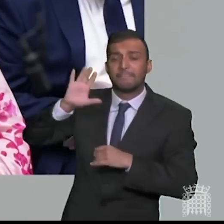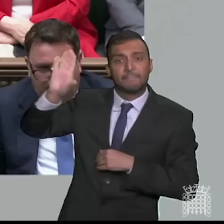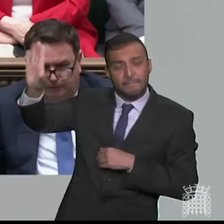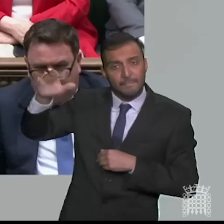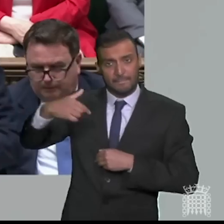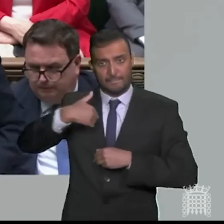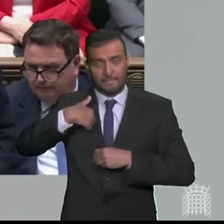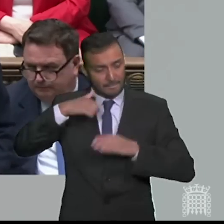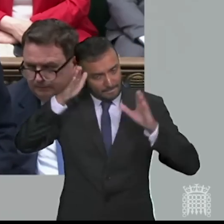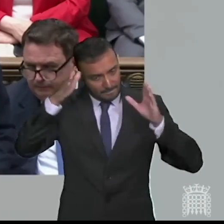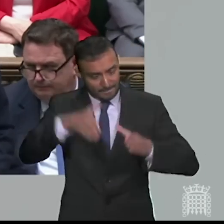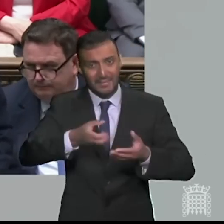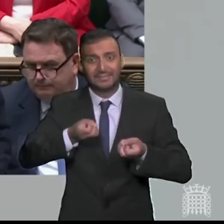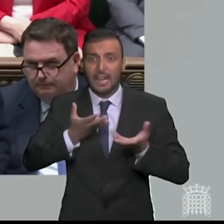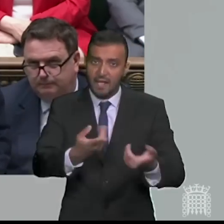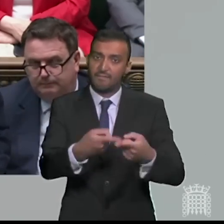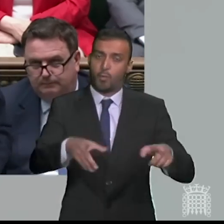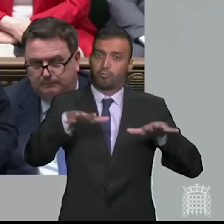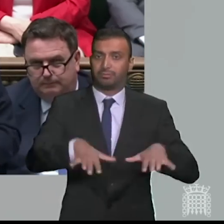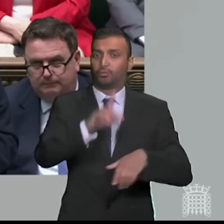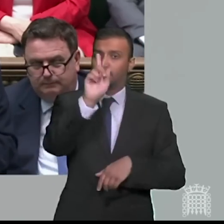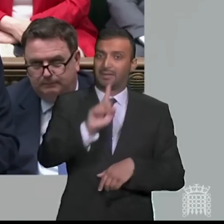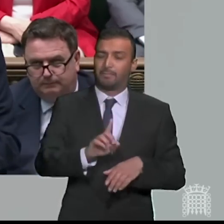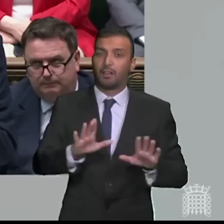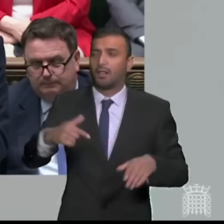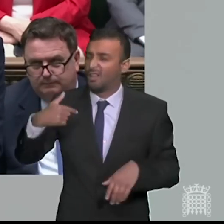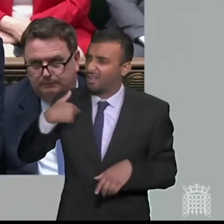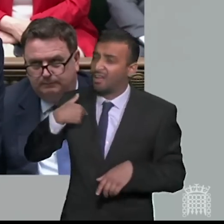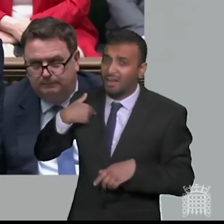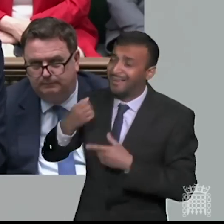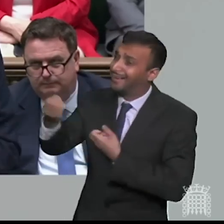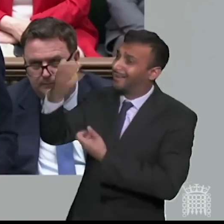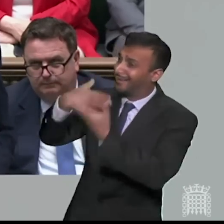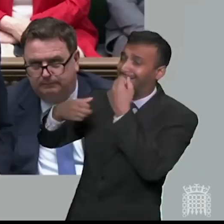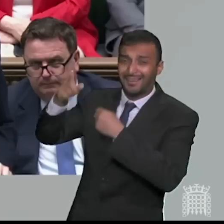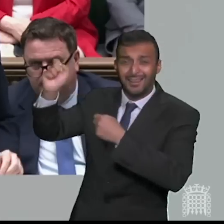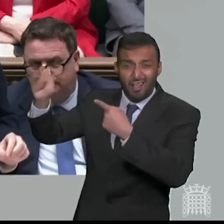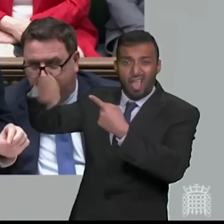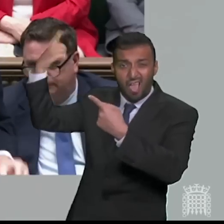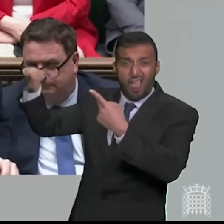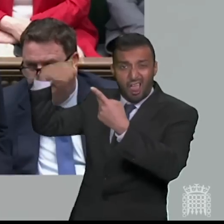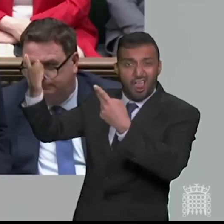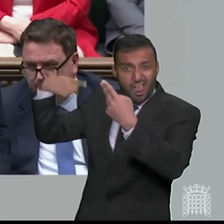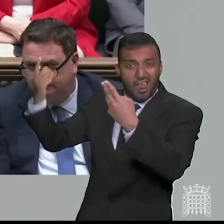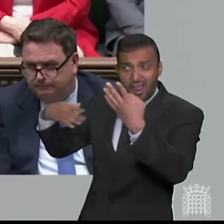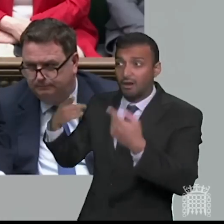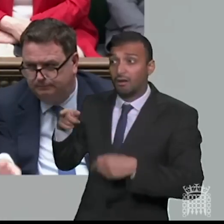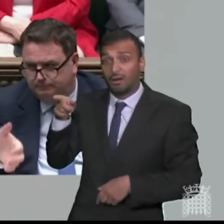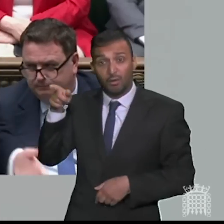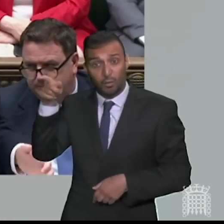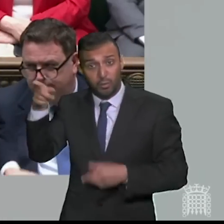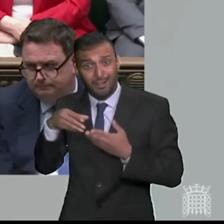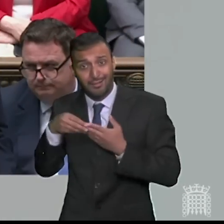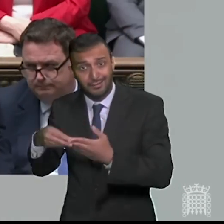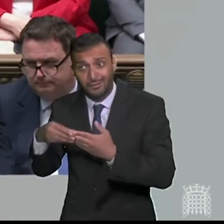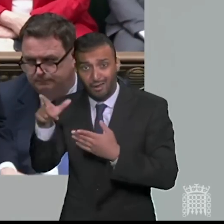I listened to the Honourable Lady's litany. I was interested to note that her leader has been in power for 100 days. And what's